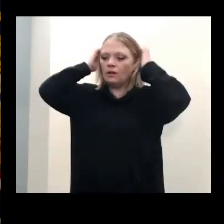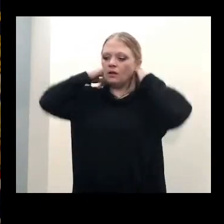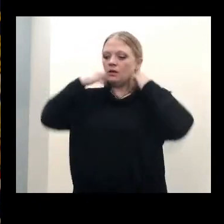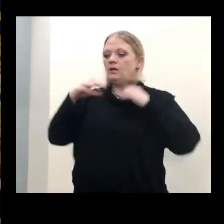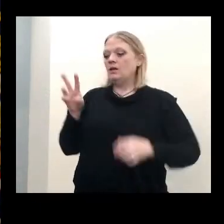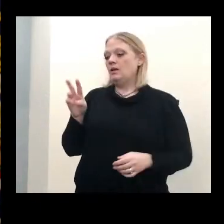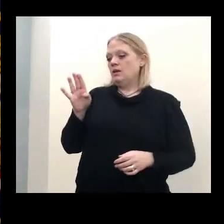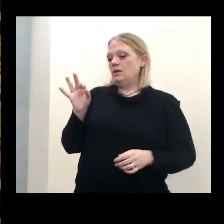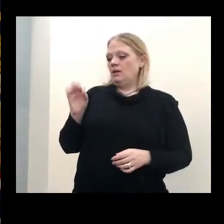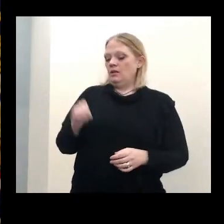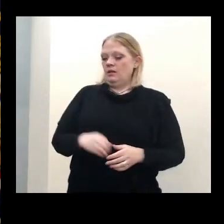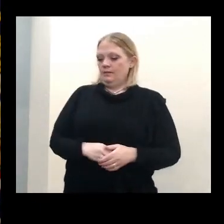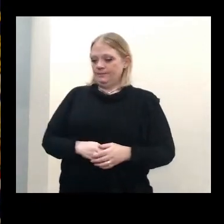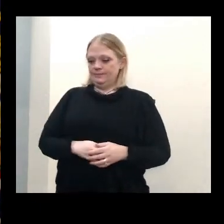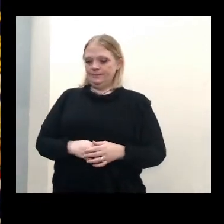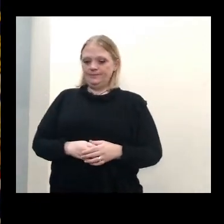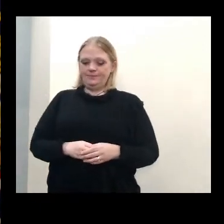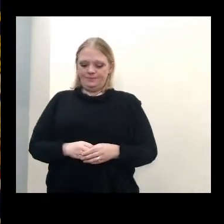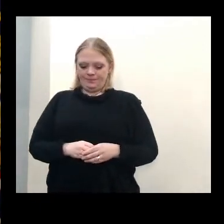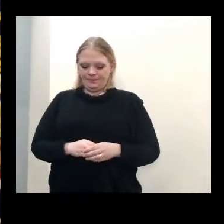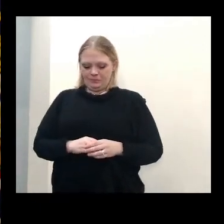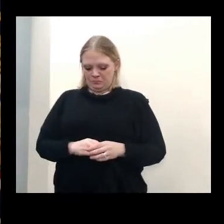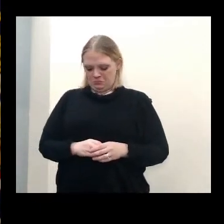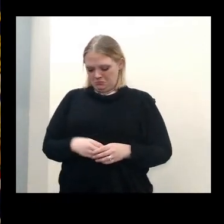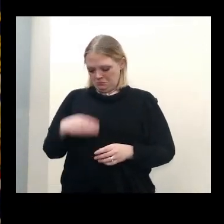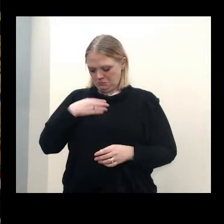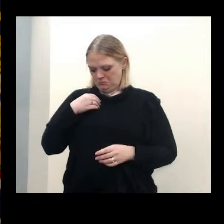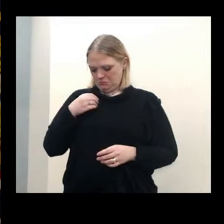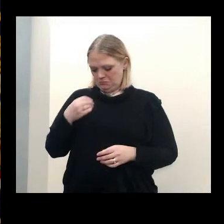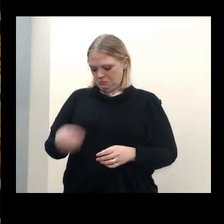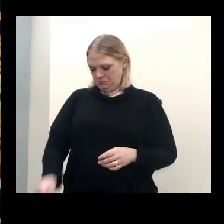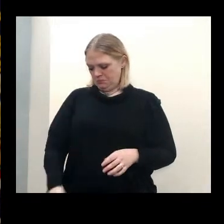WBFO. Anybody on from BFO?